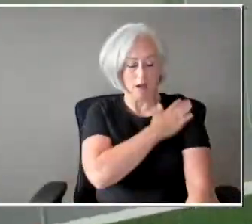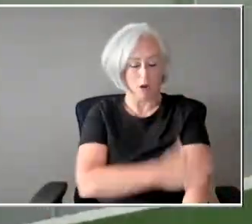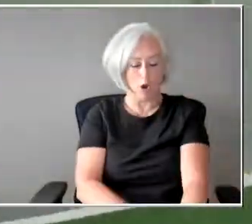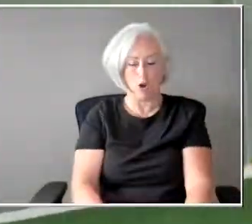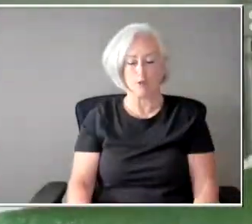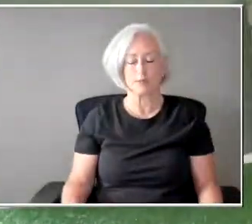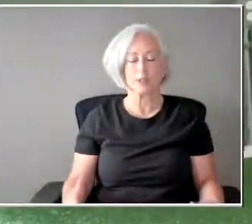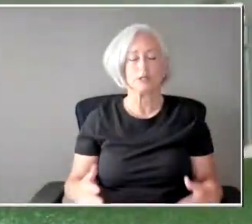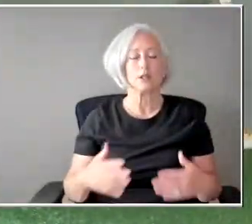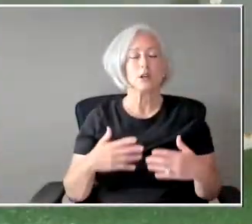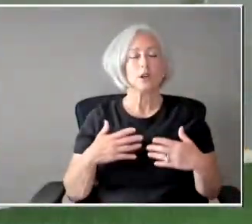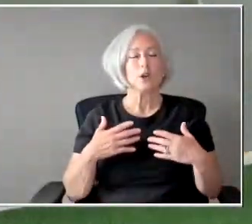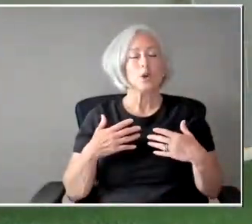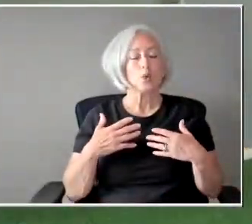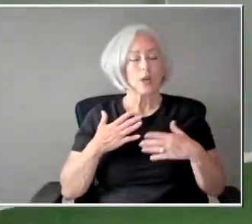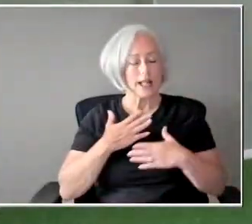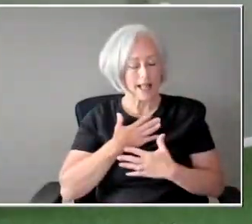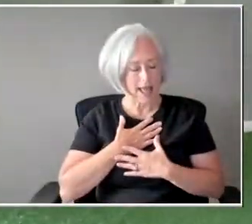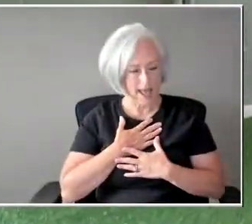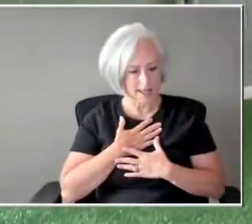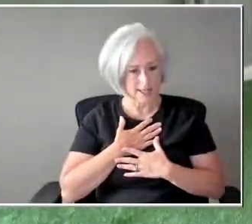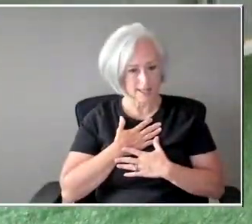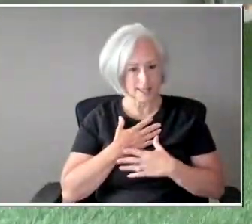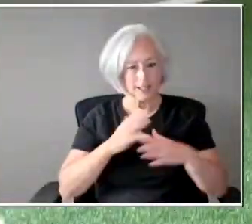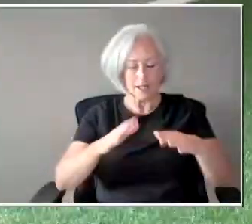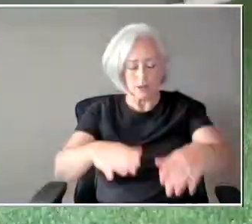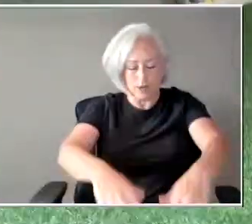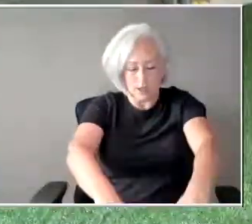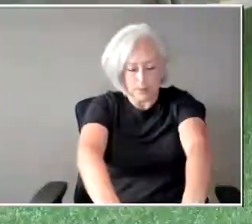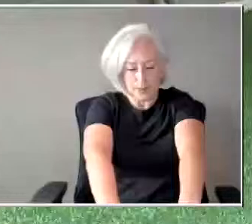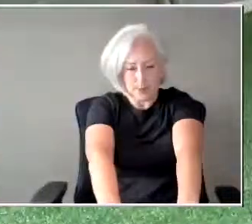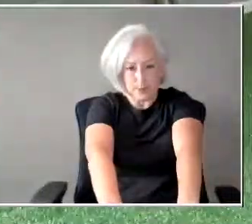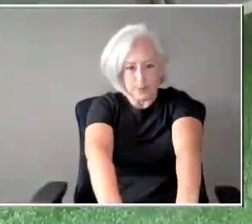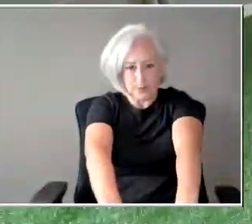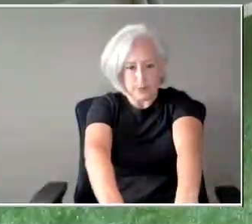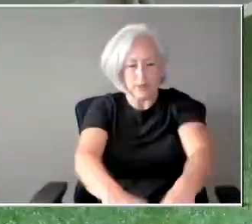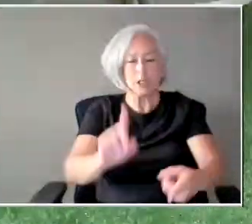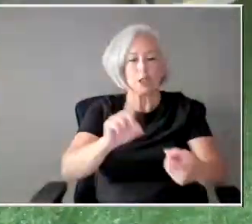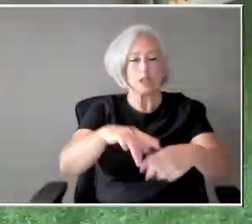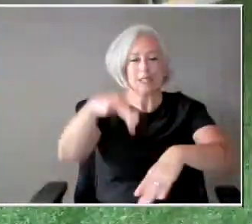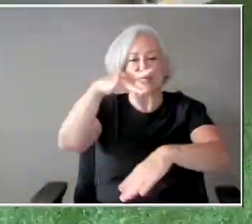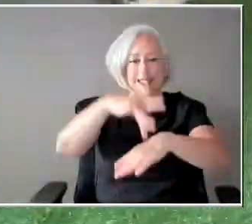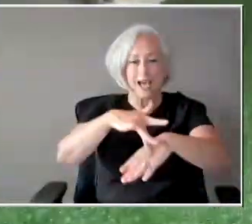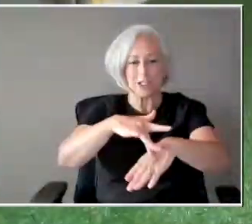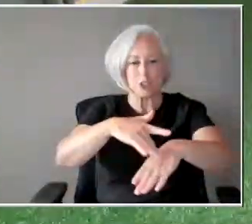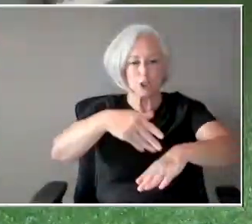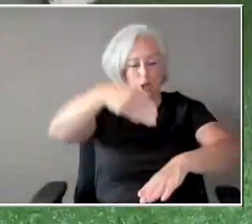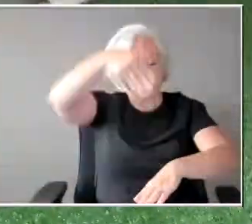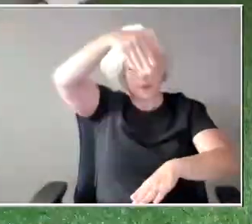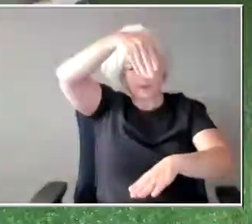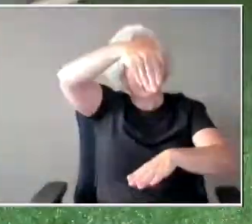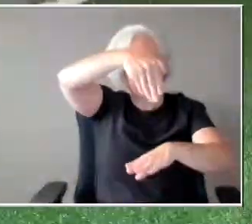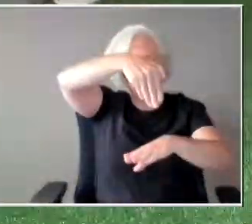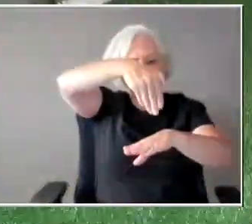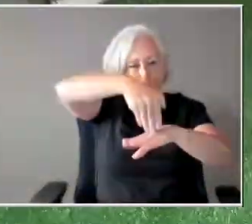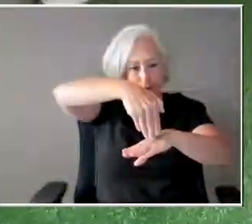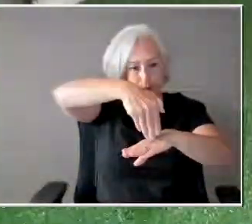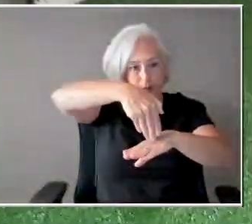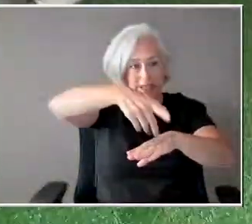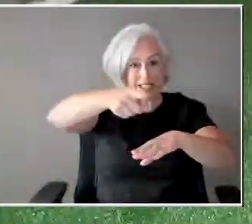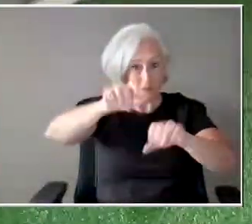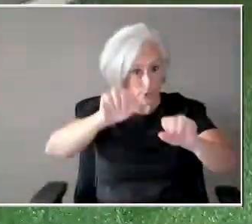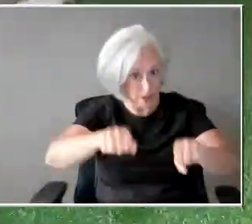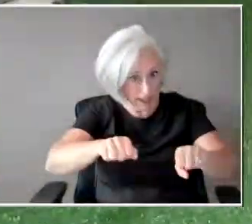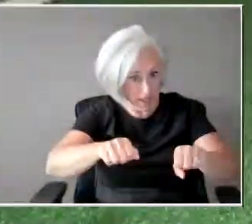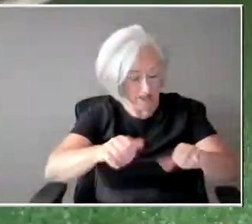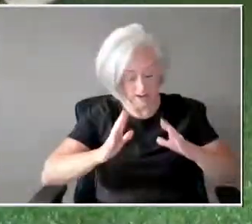touch your toes because it all depends on your flexibility, right? So if you can easily touch your toes, go for it. But at the end of the day, all you gotta do is